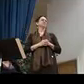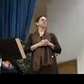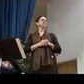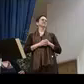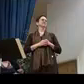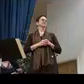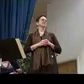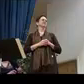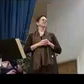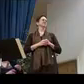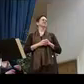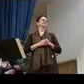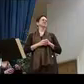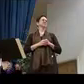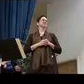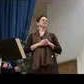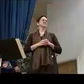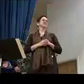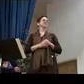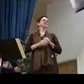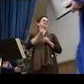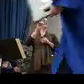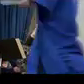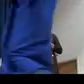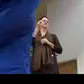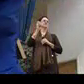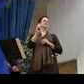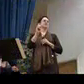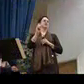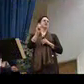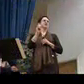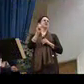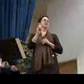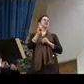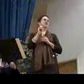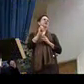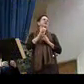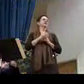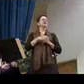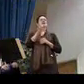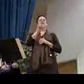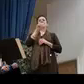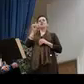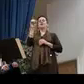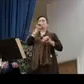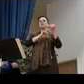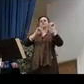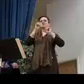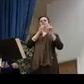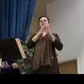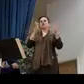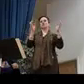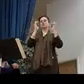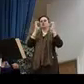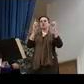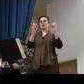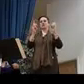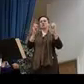Shad L. Pickham American Horse, Associate of Science, General Education, IONS.